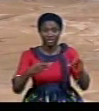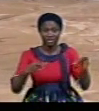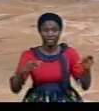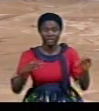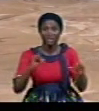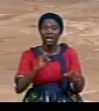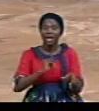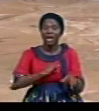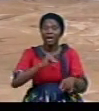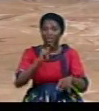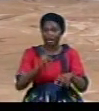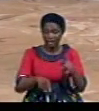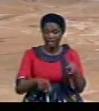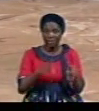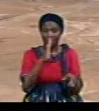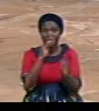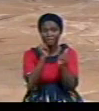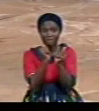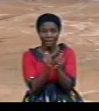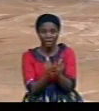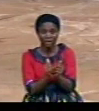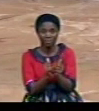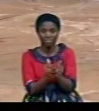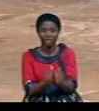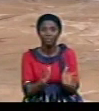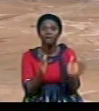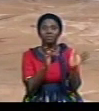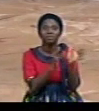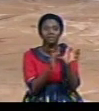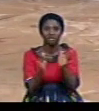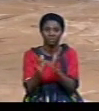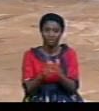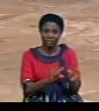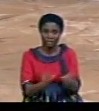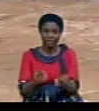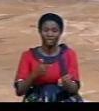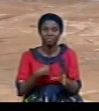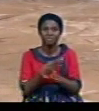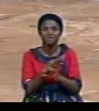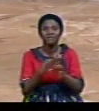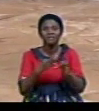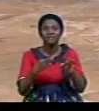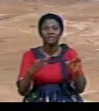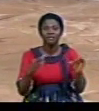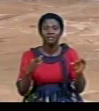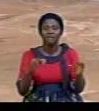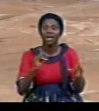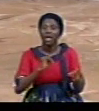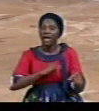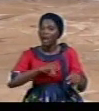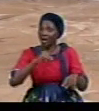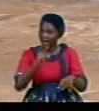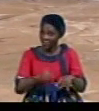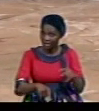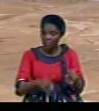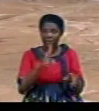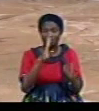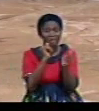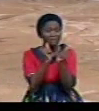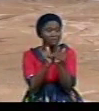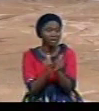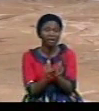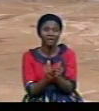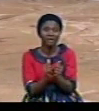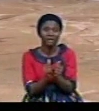free I cannot be bound Jesus sets me free I